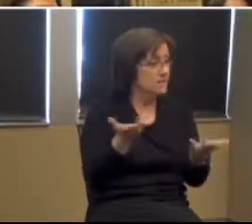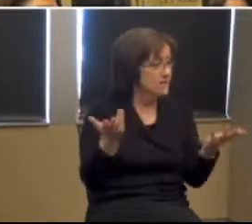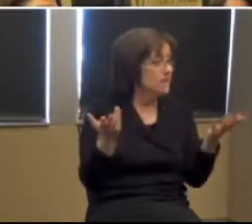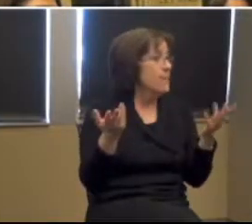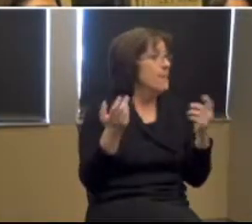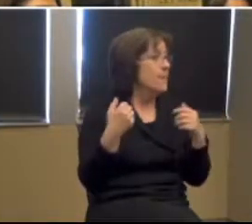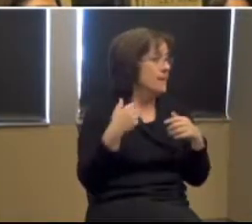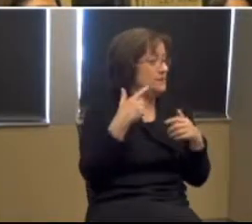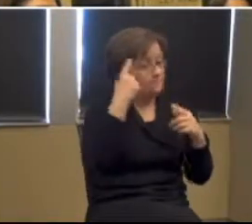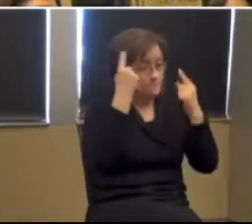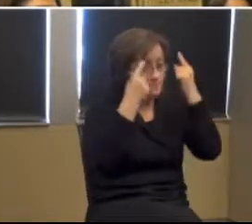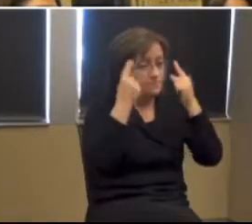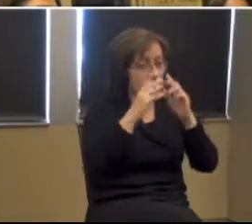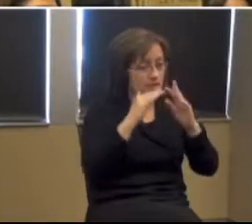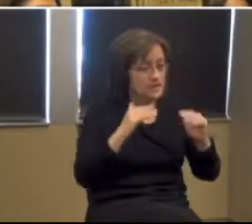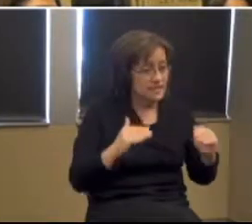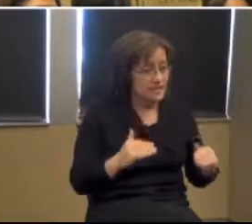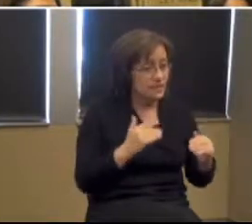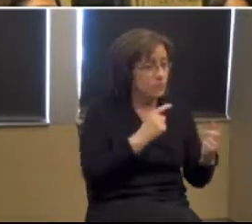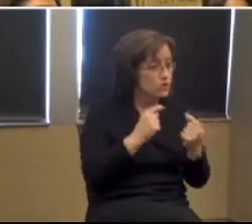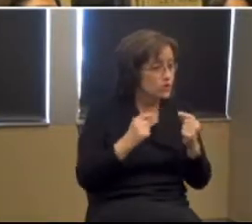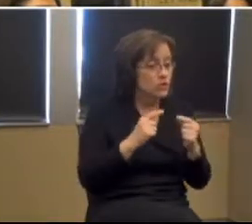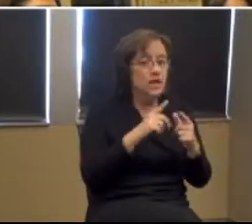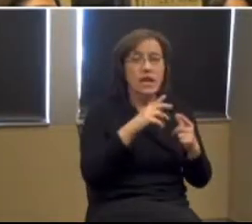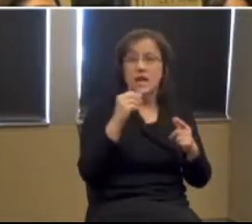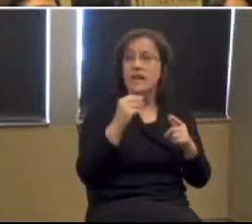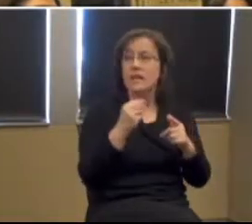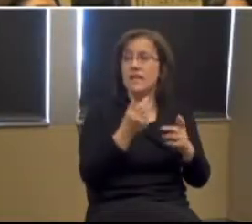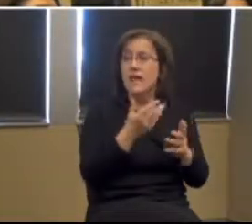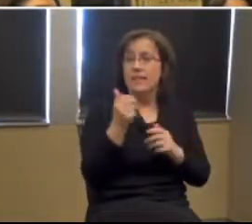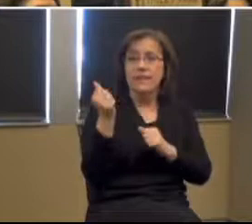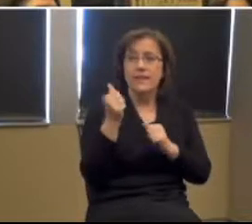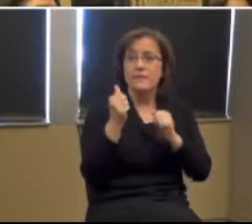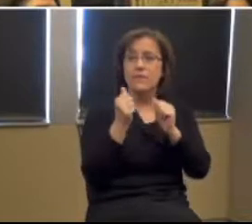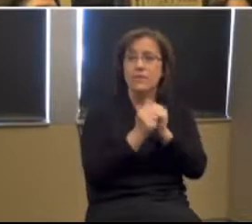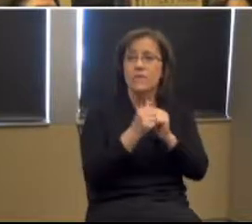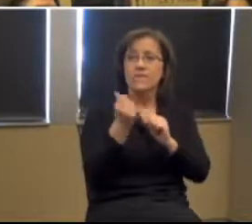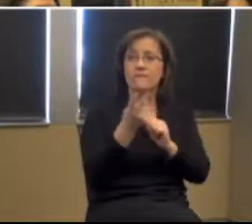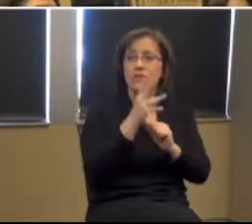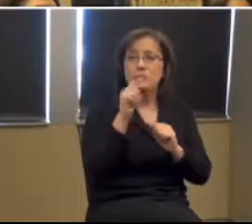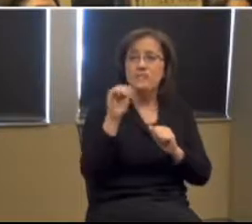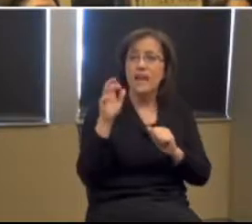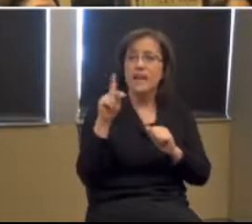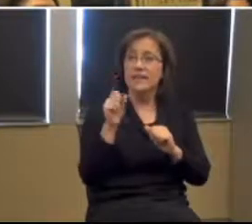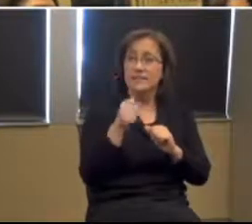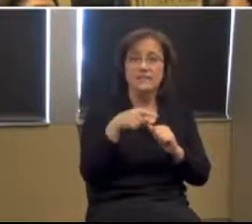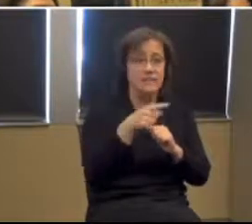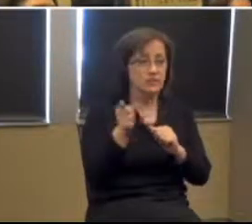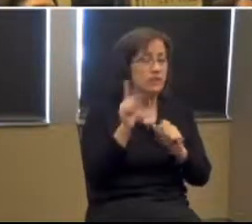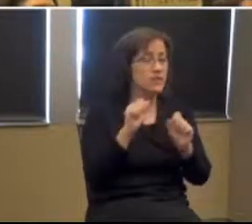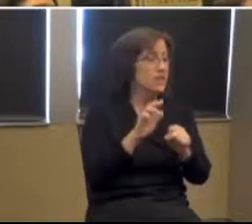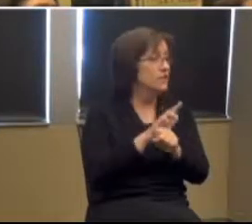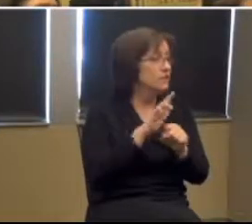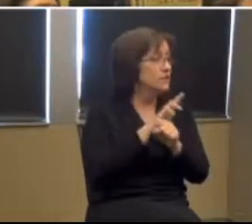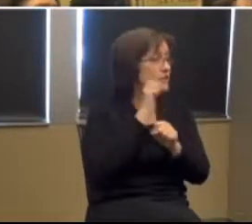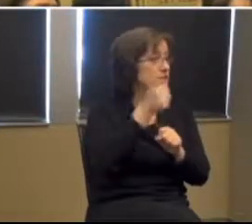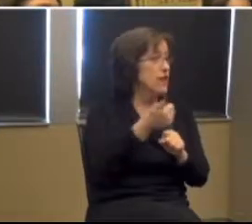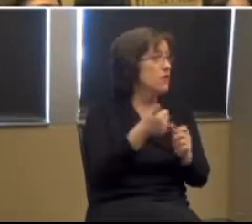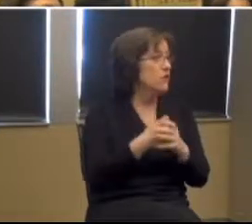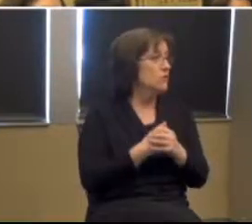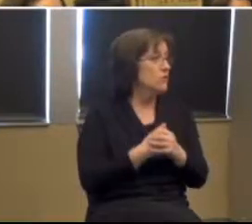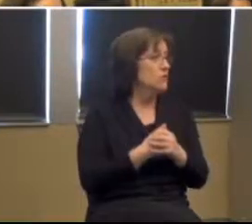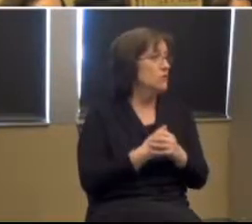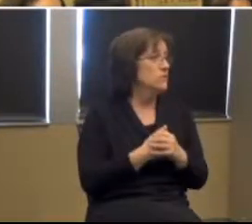as leaving with at least a few tasks in hand that you could implement tomorrow. I brought